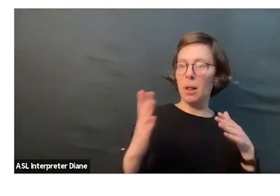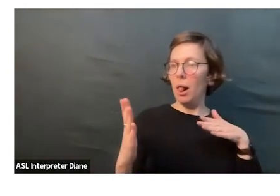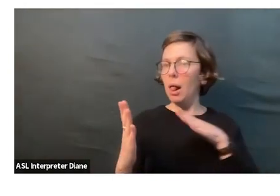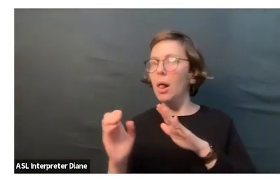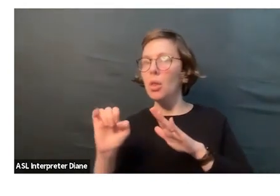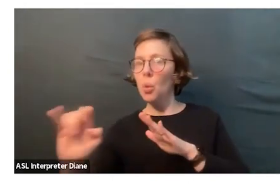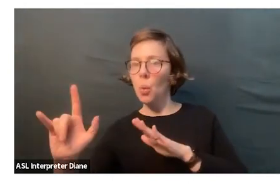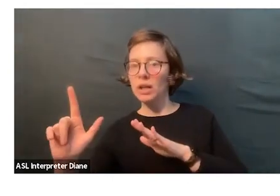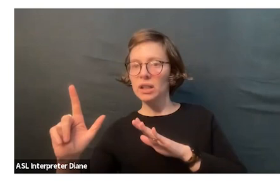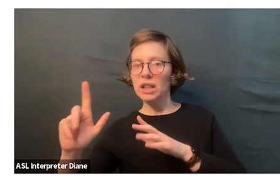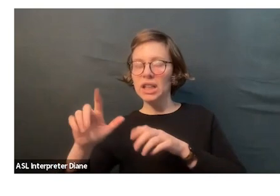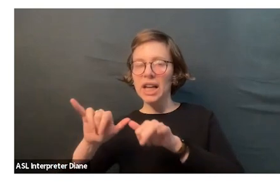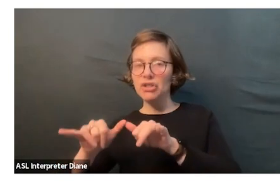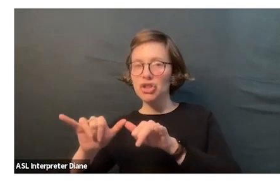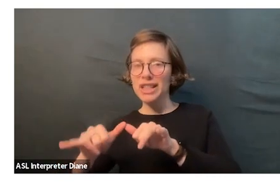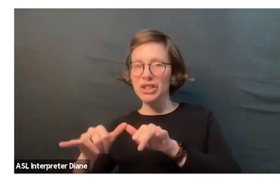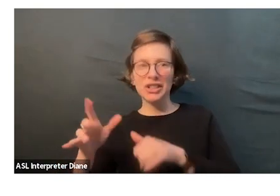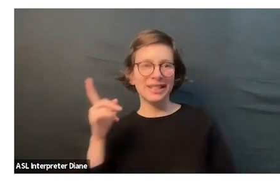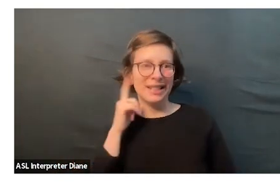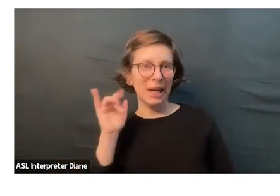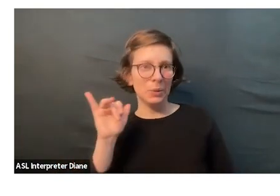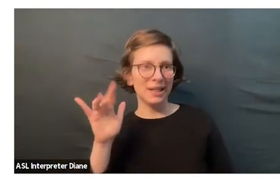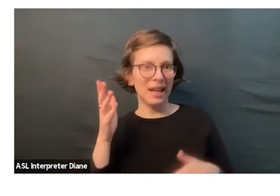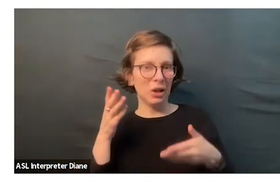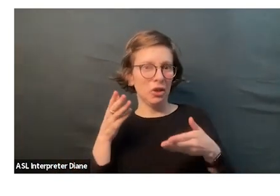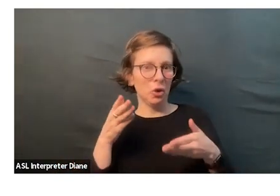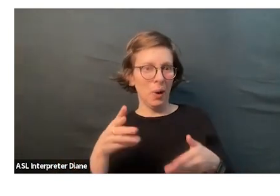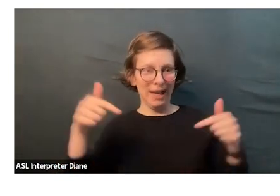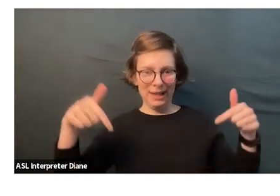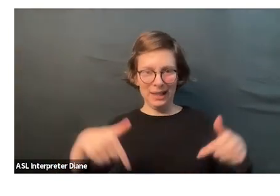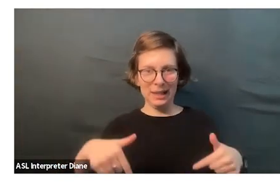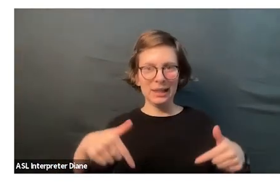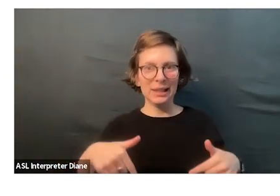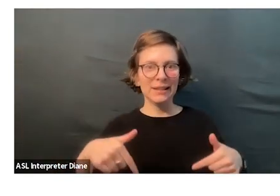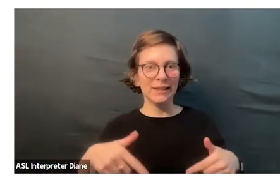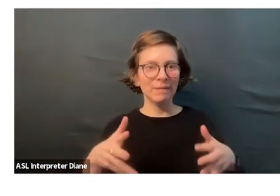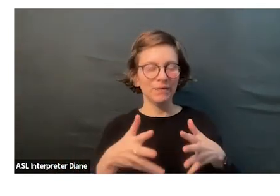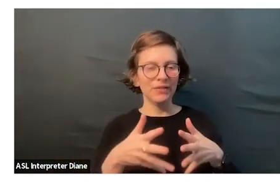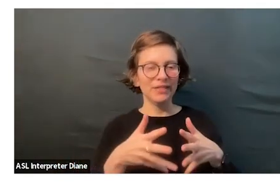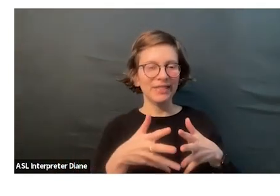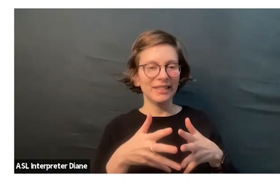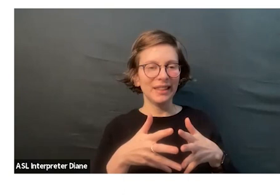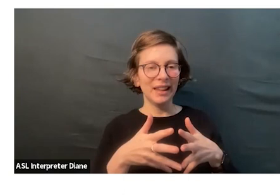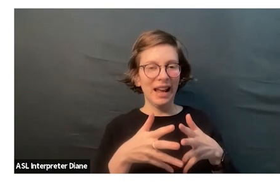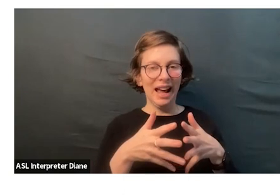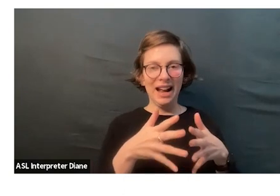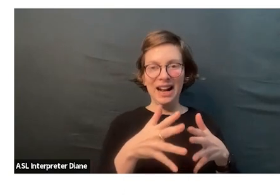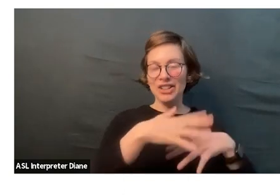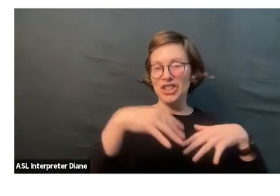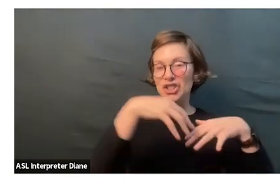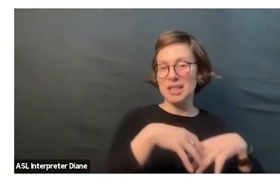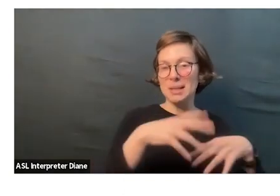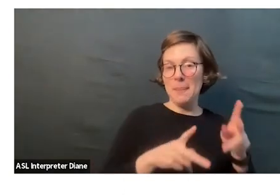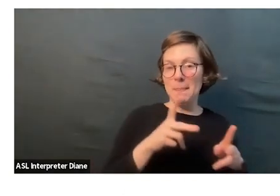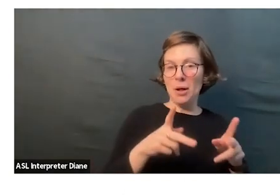of very important ecological reserves, such as the oasis, which is this little piece of heaven in the middle